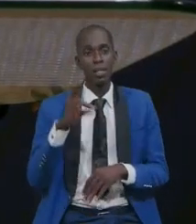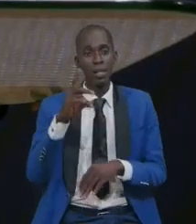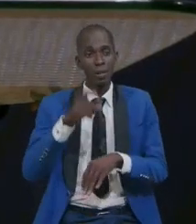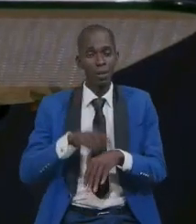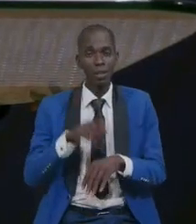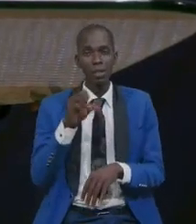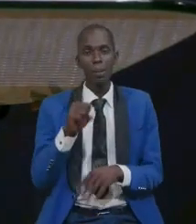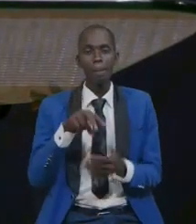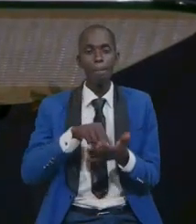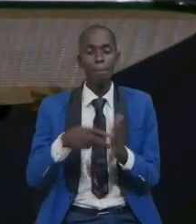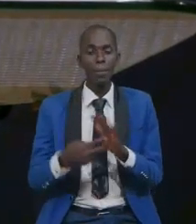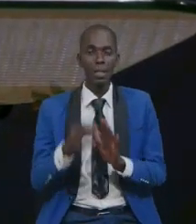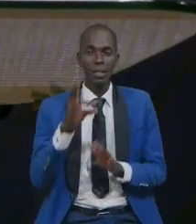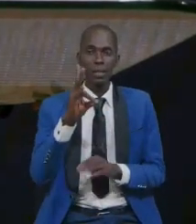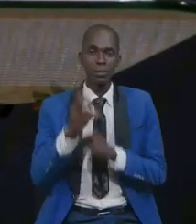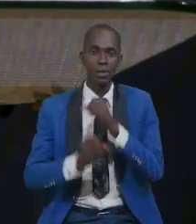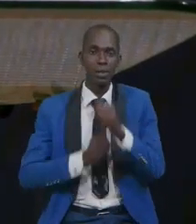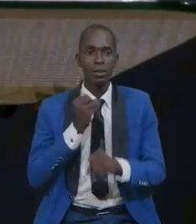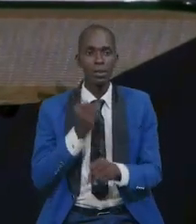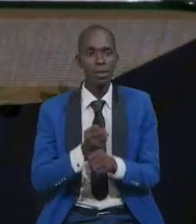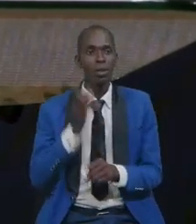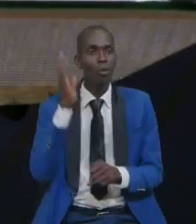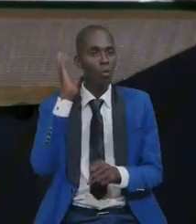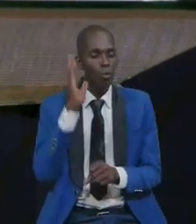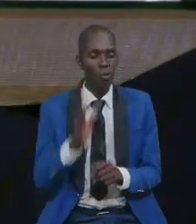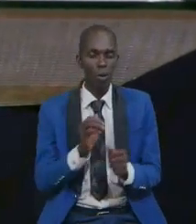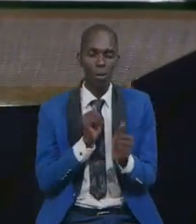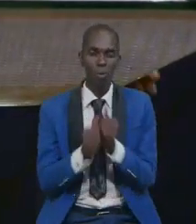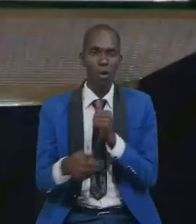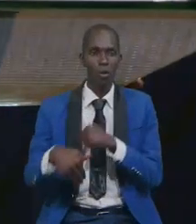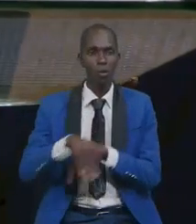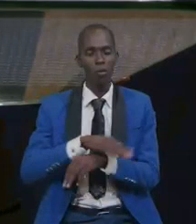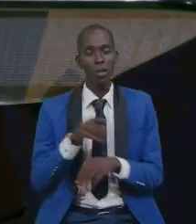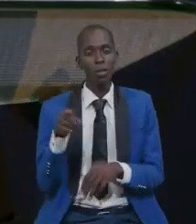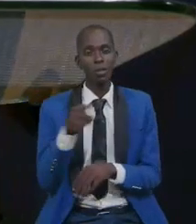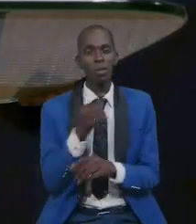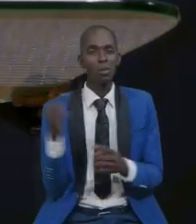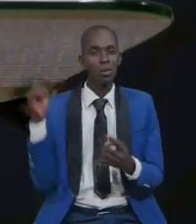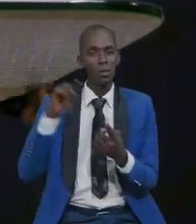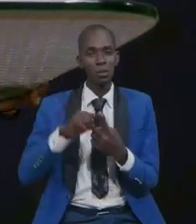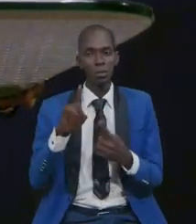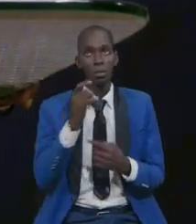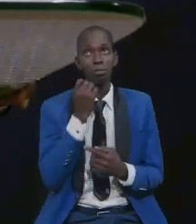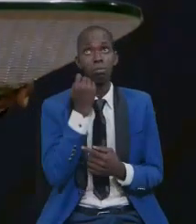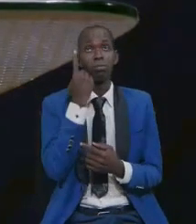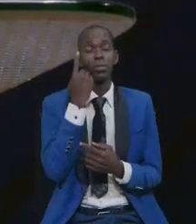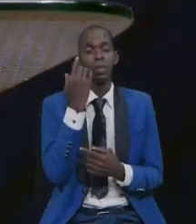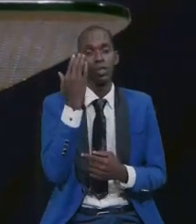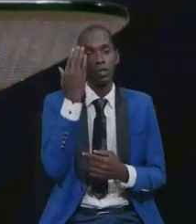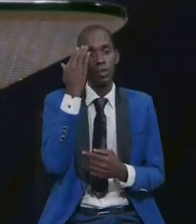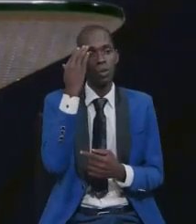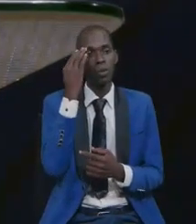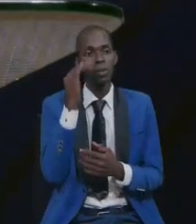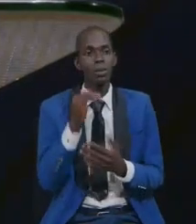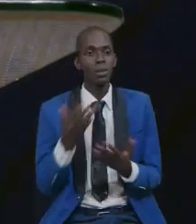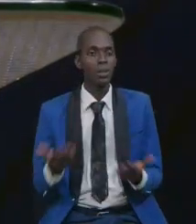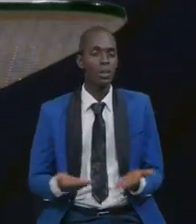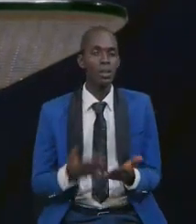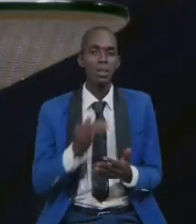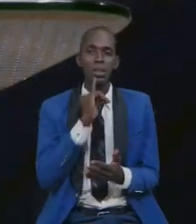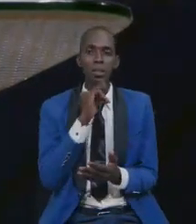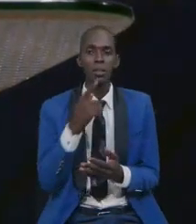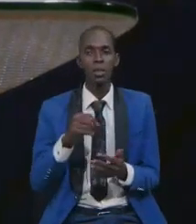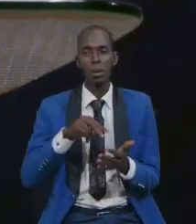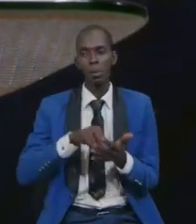that means 7 years, shall pass over thee till thou know children, no. Here was the purpose of